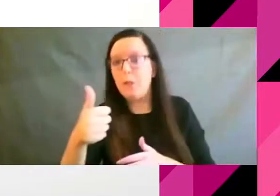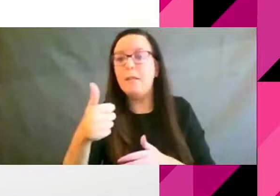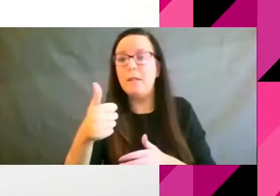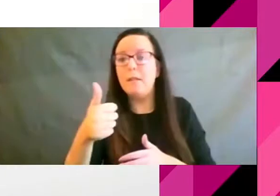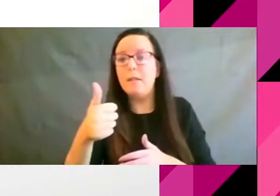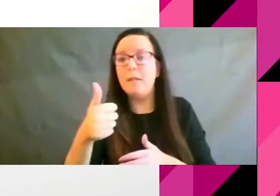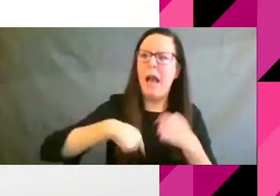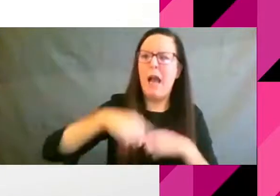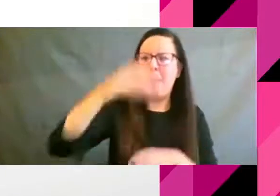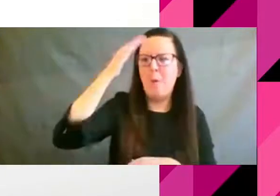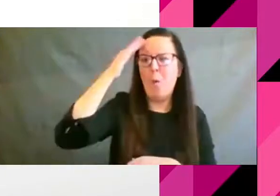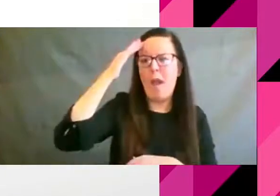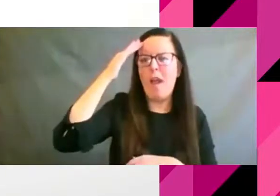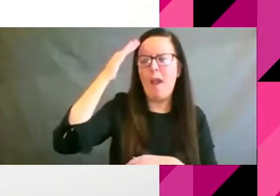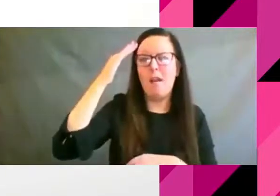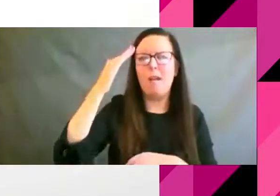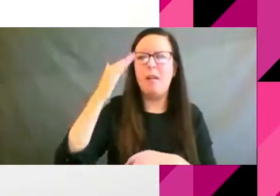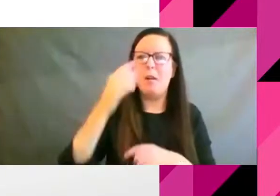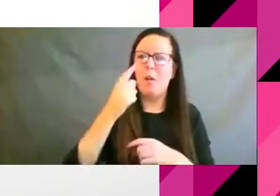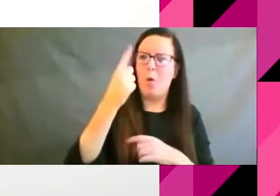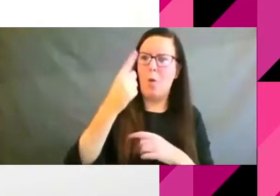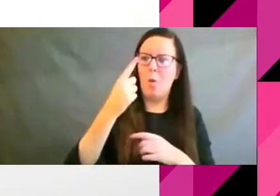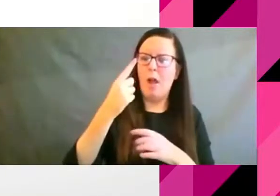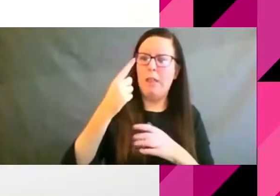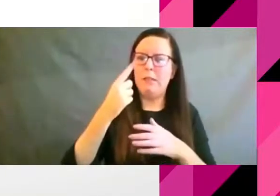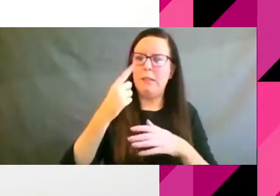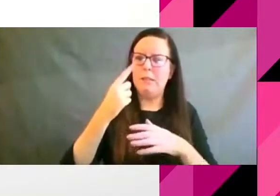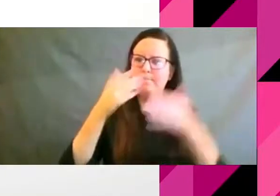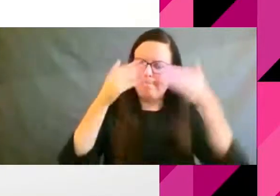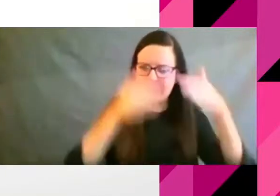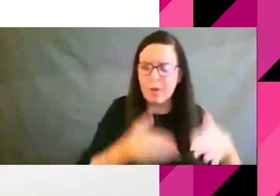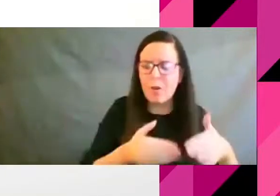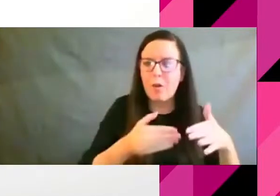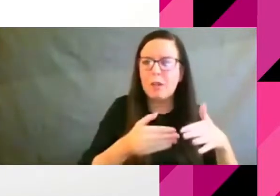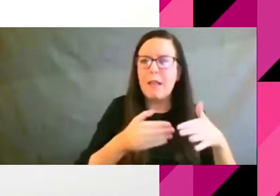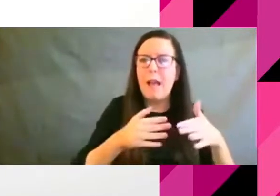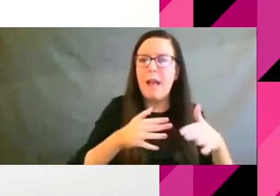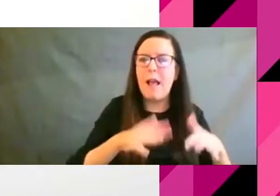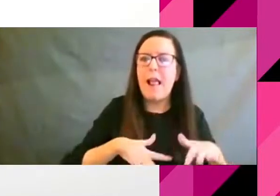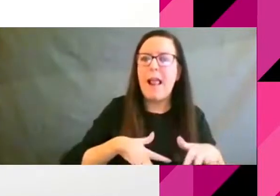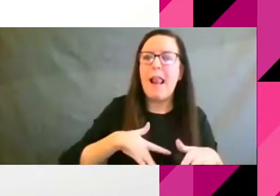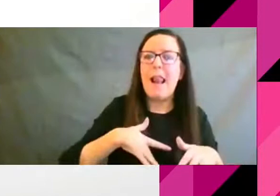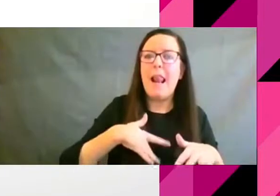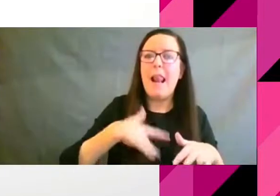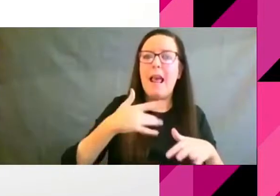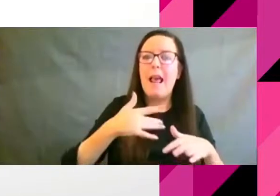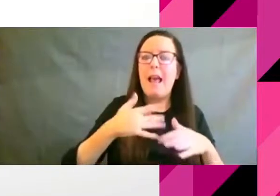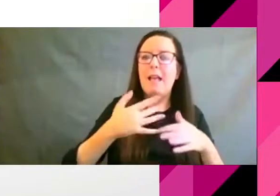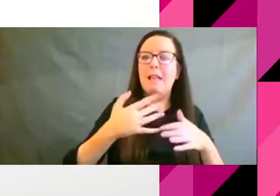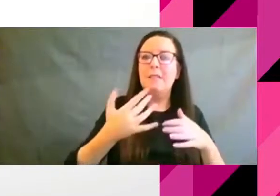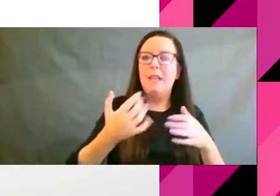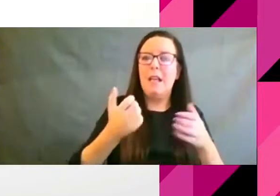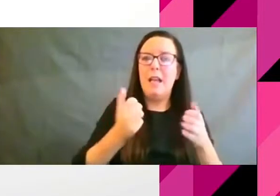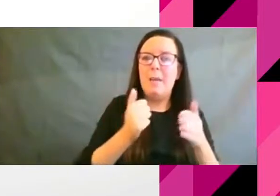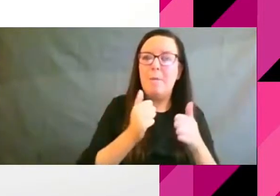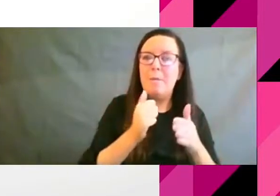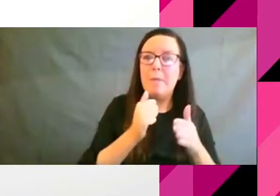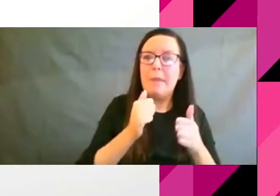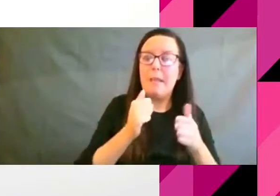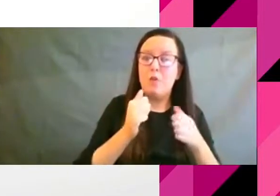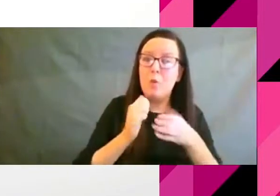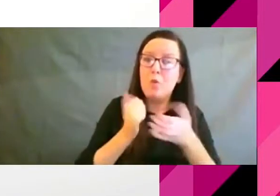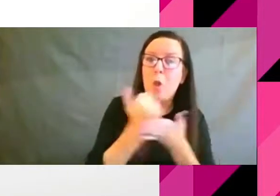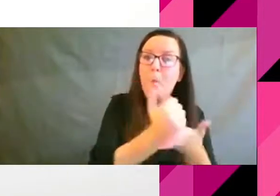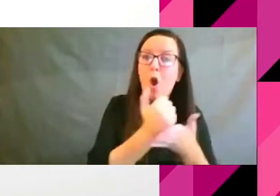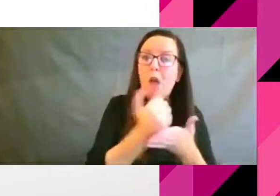that the National Disability Authority would like to see addressed as part of the new strategy is the important issue of intermediaries as